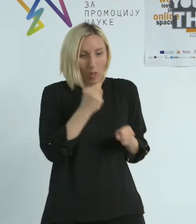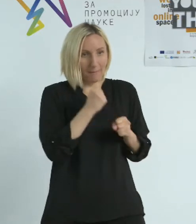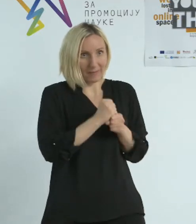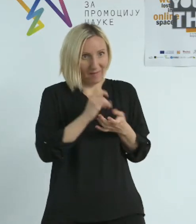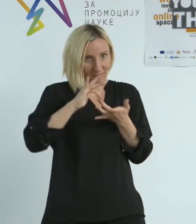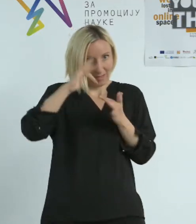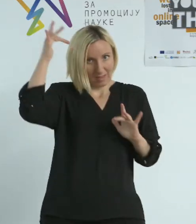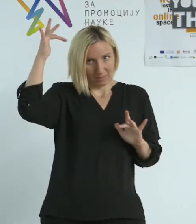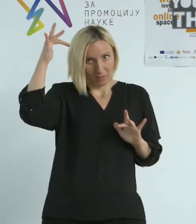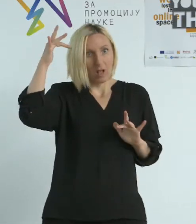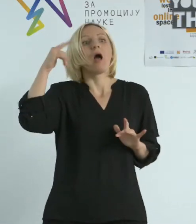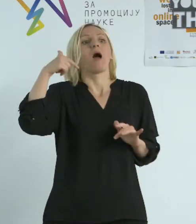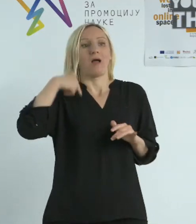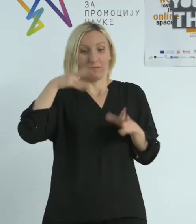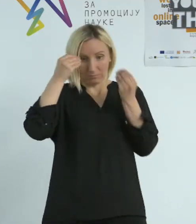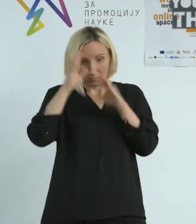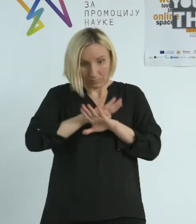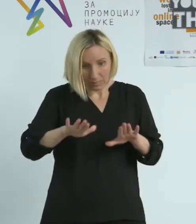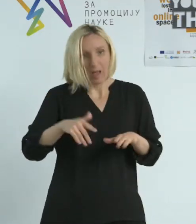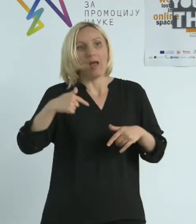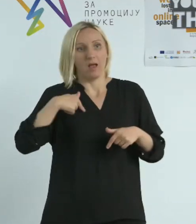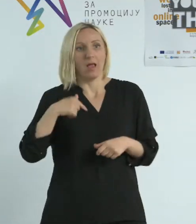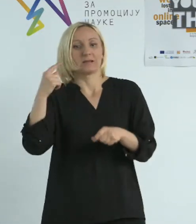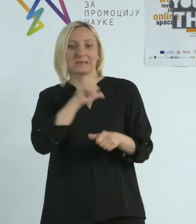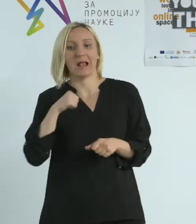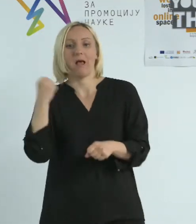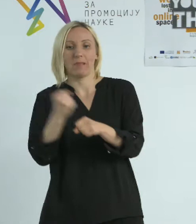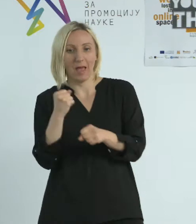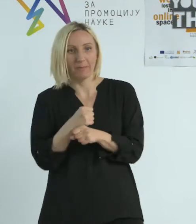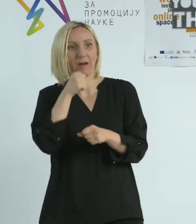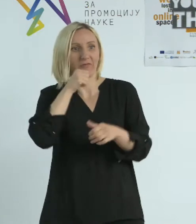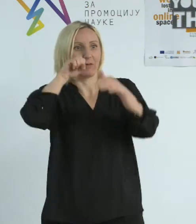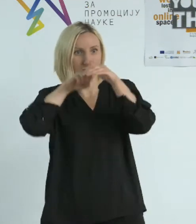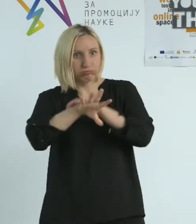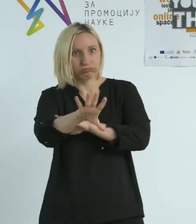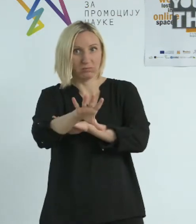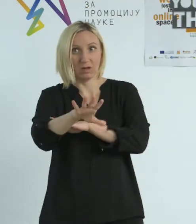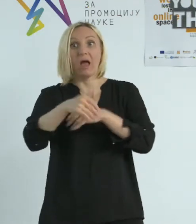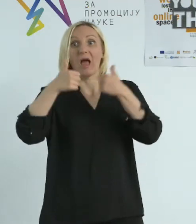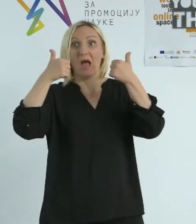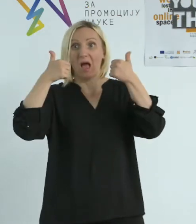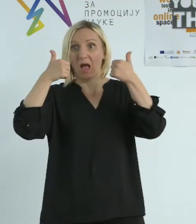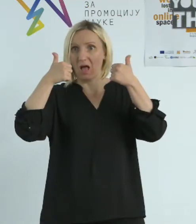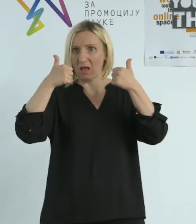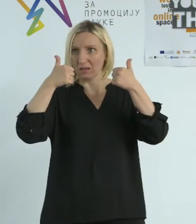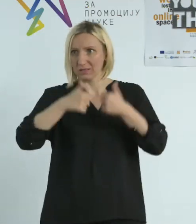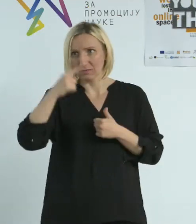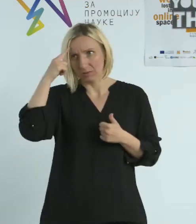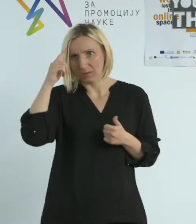courses, create them and implement them. And from those, I think in this moment it was